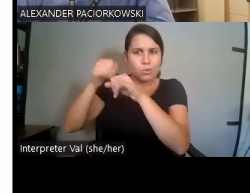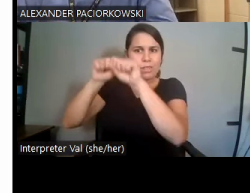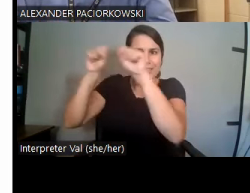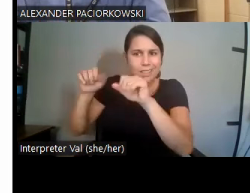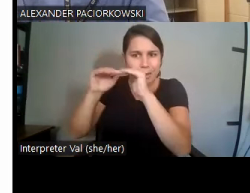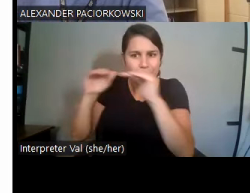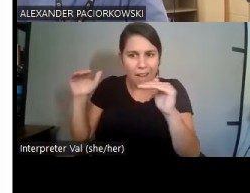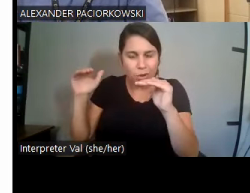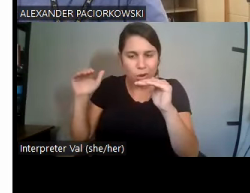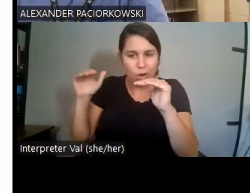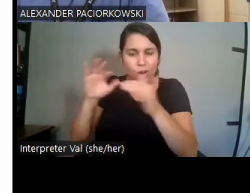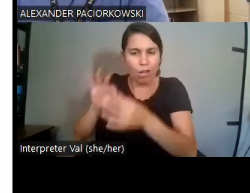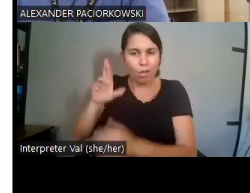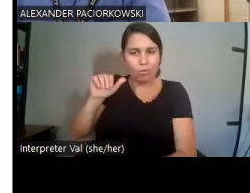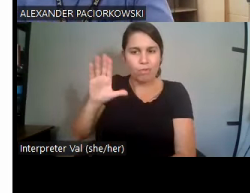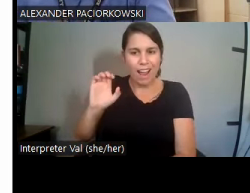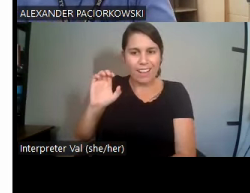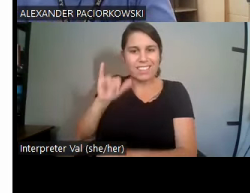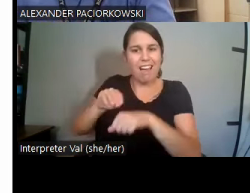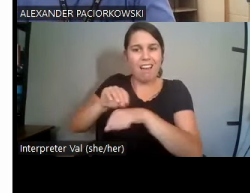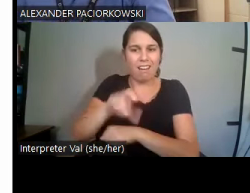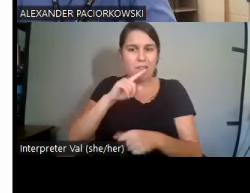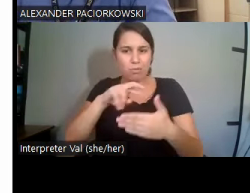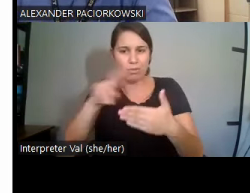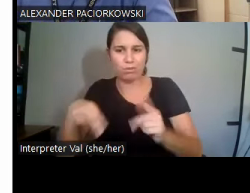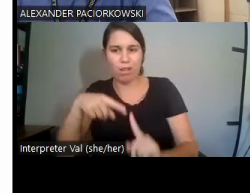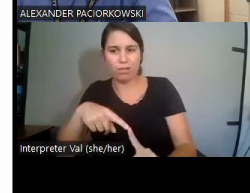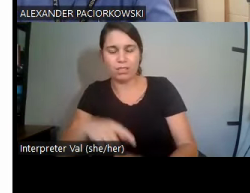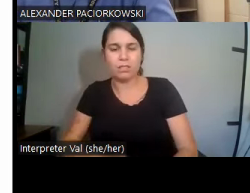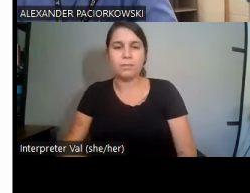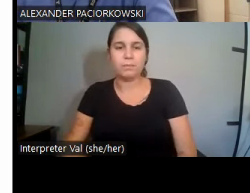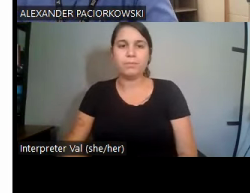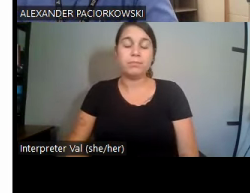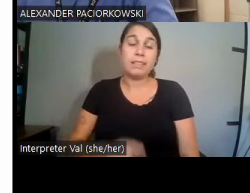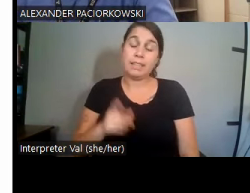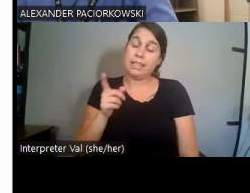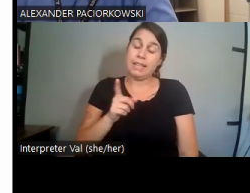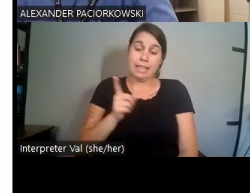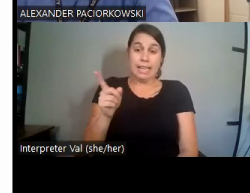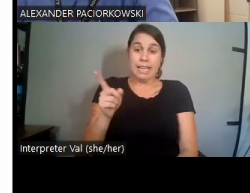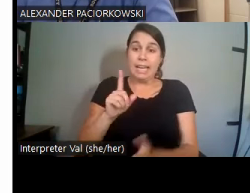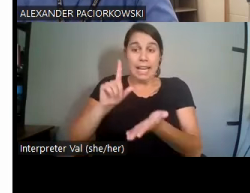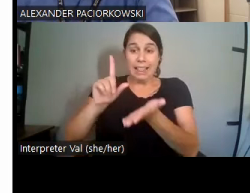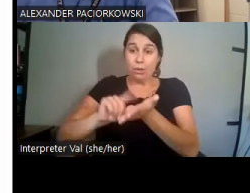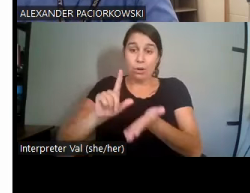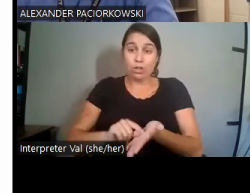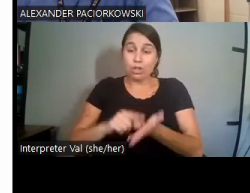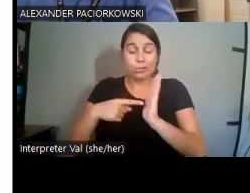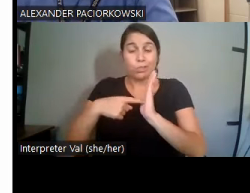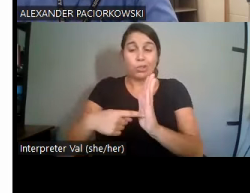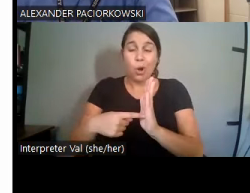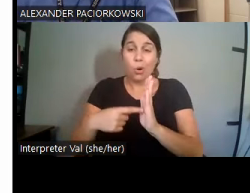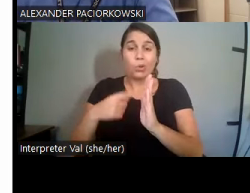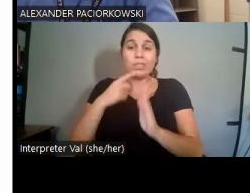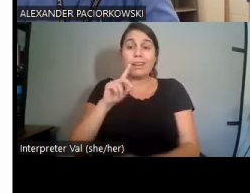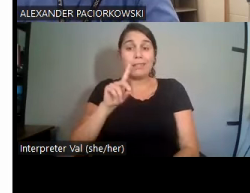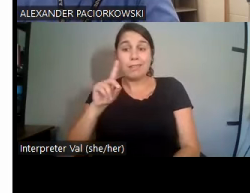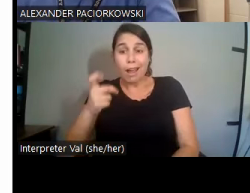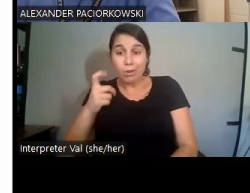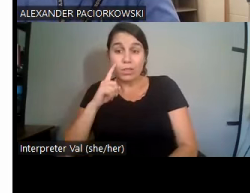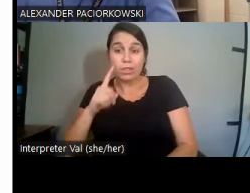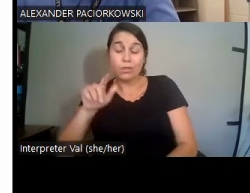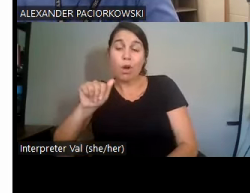This is, I think, been very clearly illustrated in the literature looking at disparities in the diagnosis of